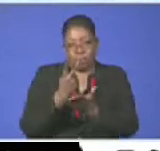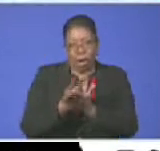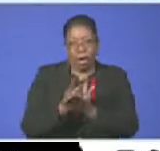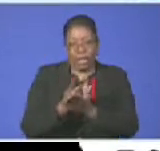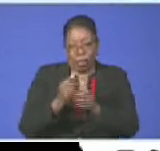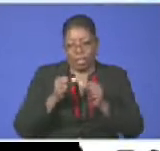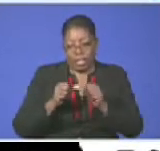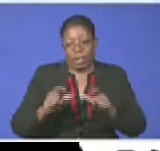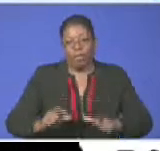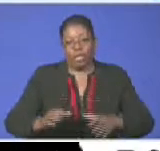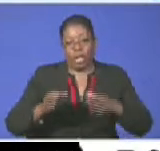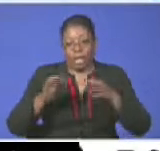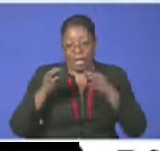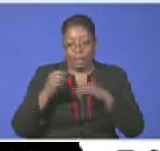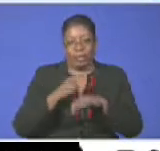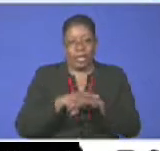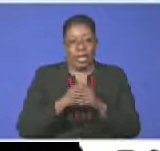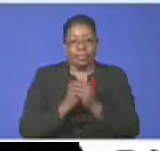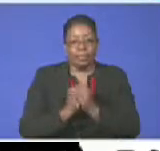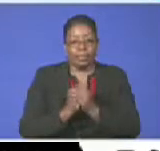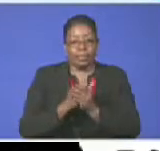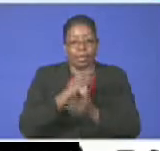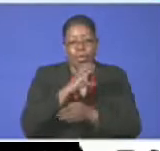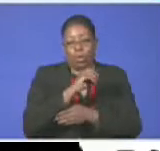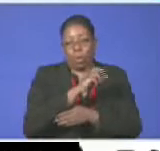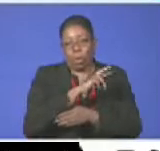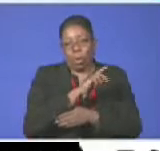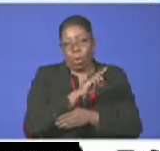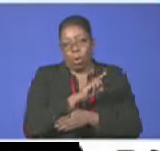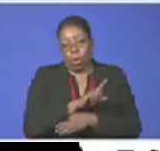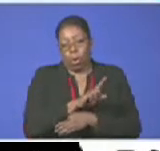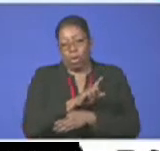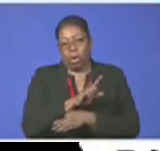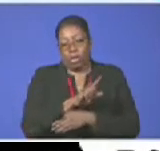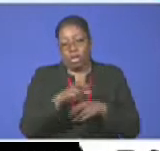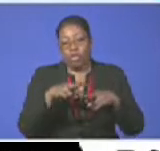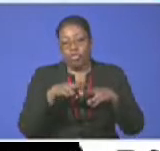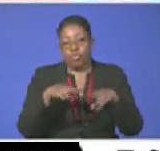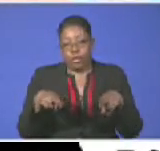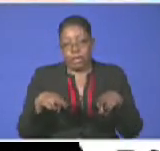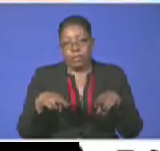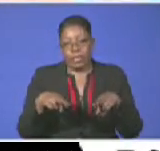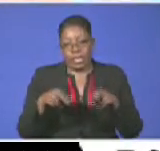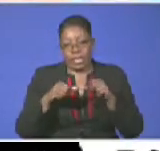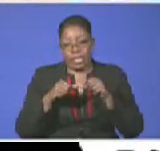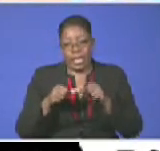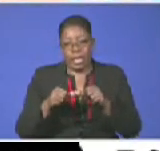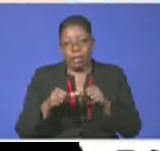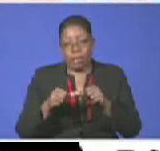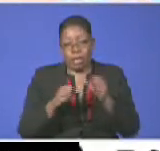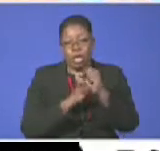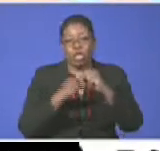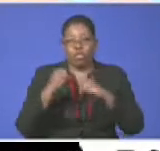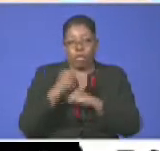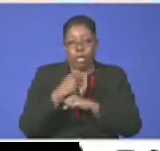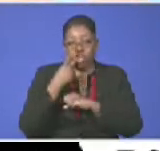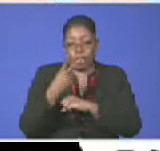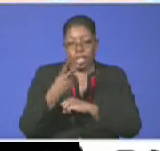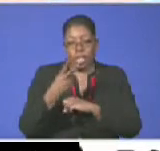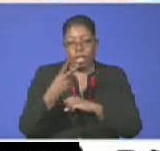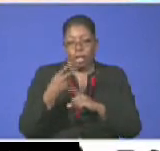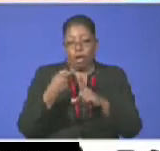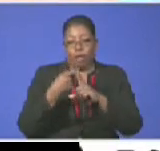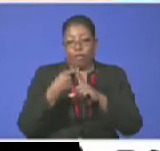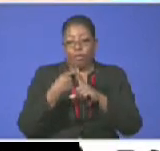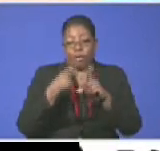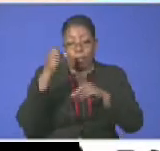lifetime. Coral reefs are some of the oldest living structures on the planet. You can actually see them from space,